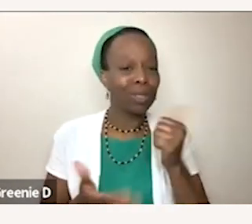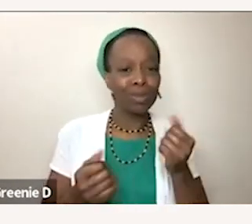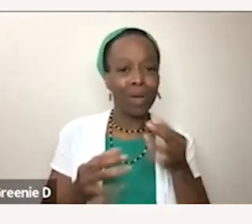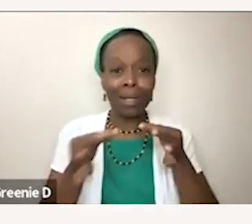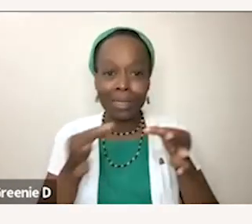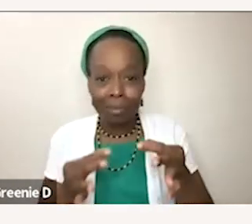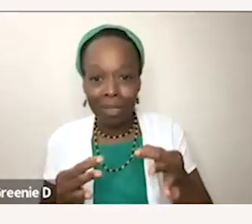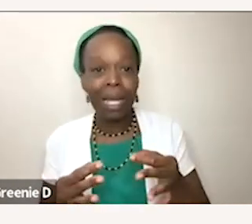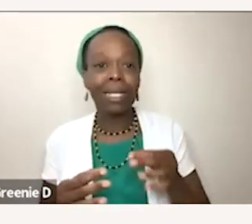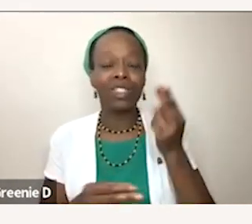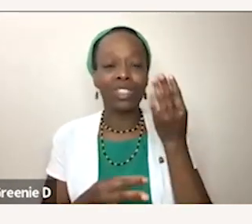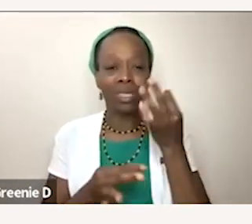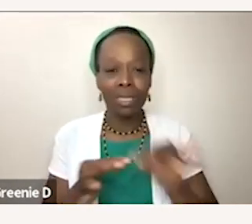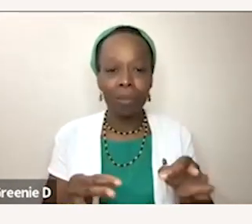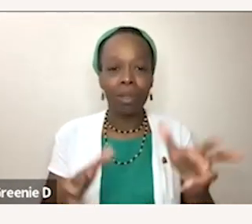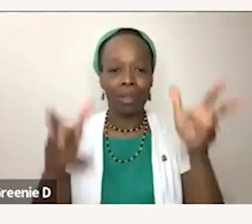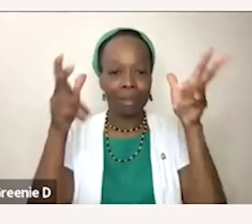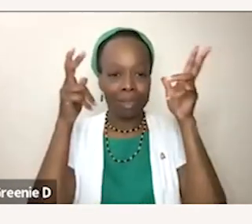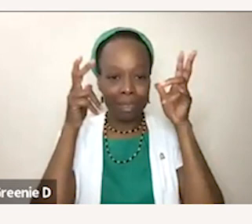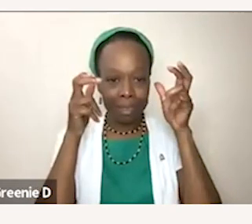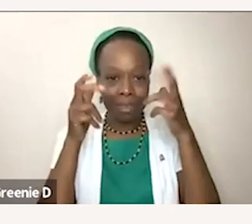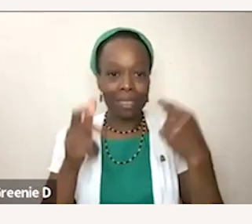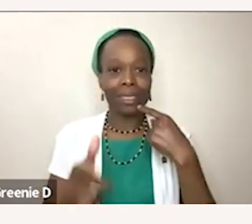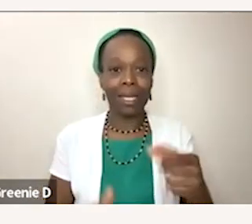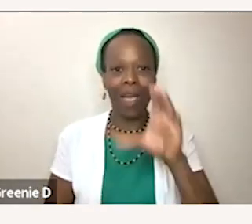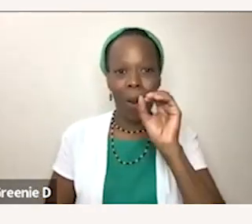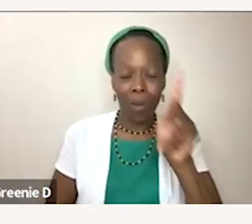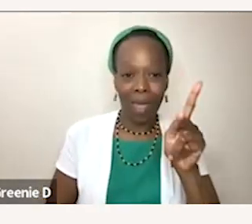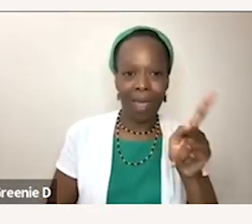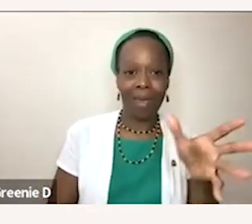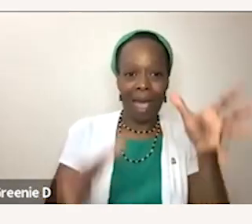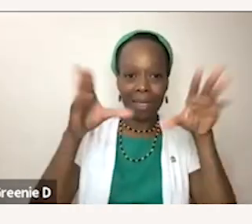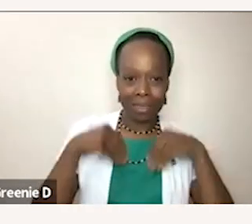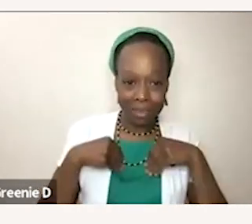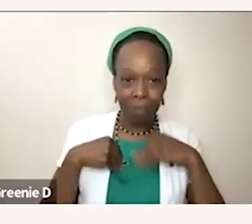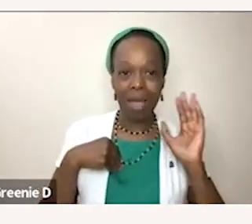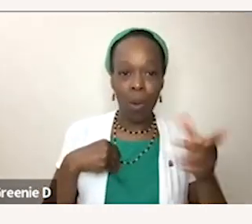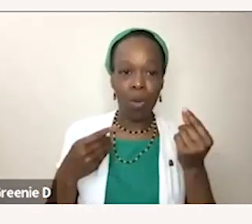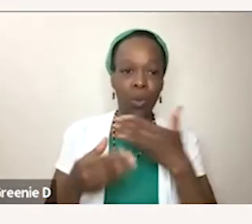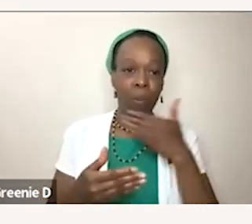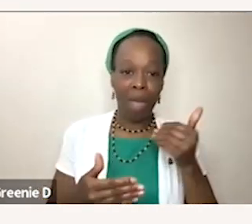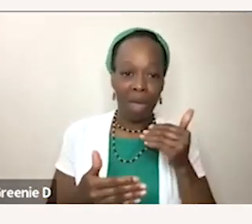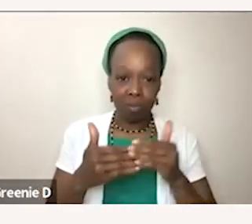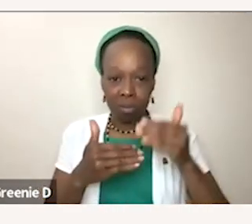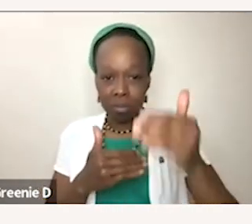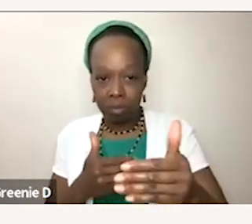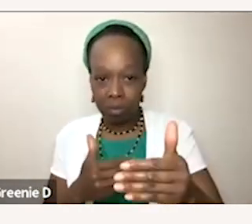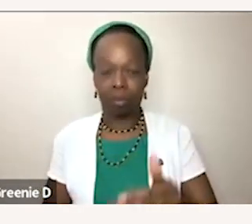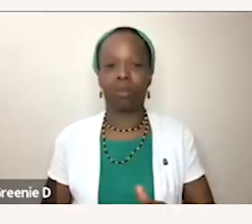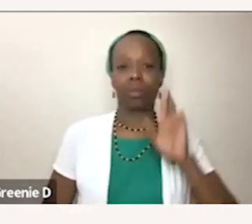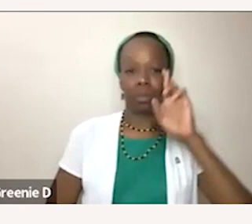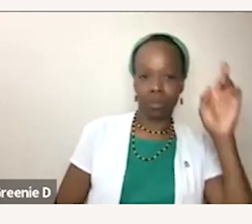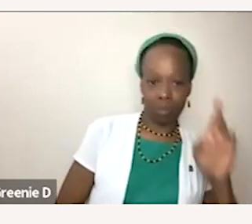will know better and do better moving forward." Thanks so much. Jose, Yeah. I was just going to say, a lot of people